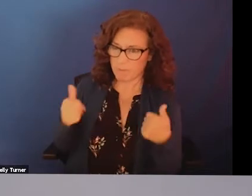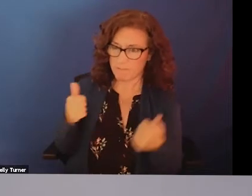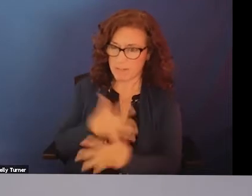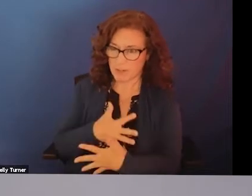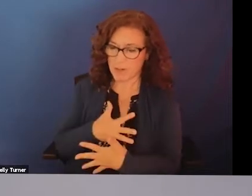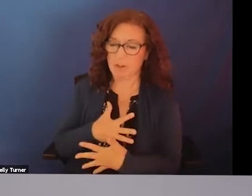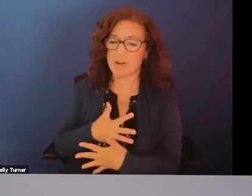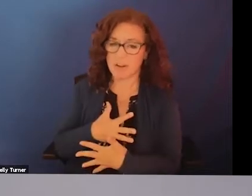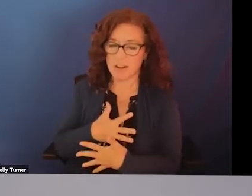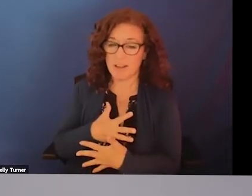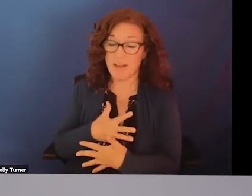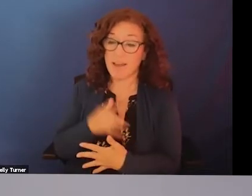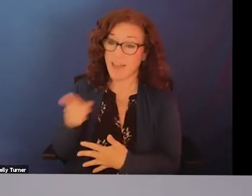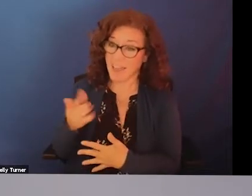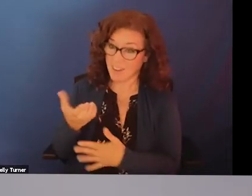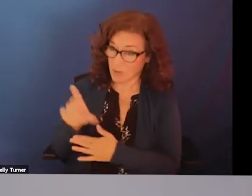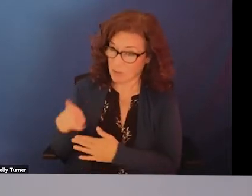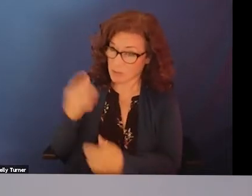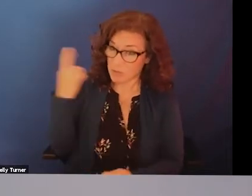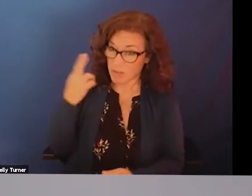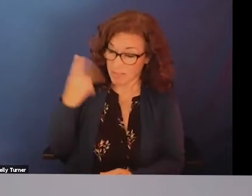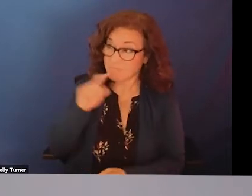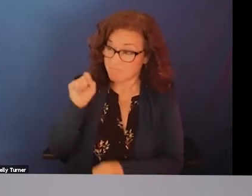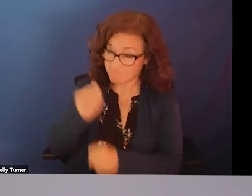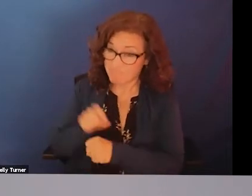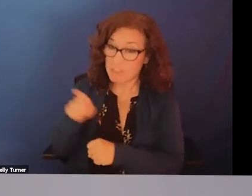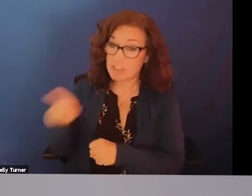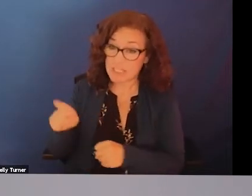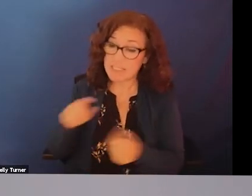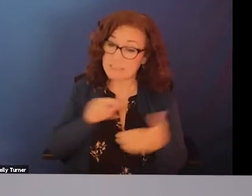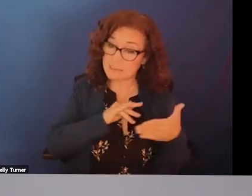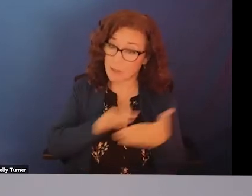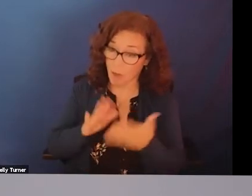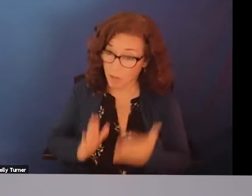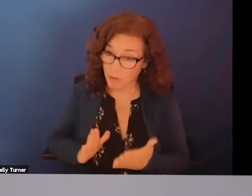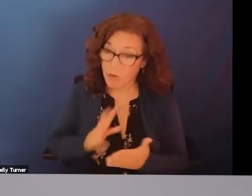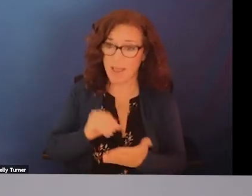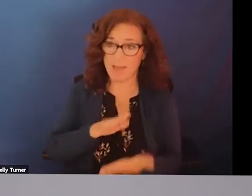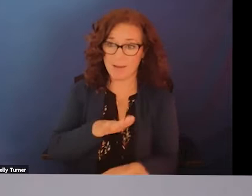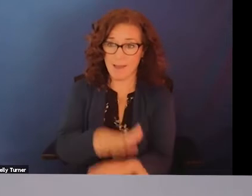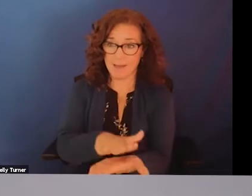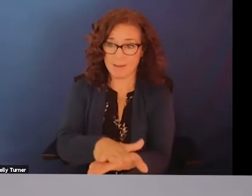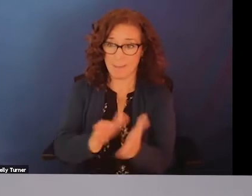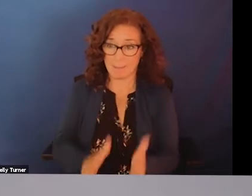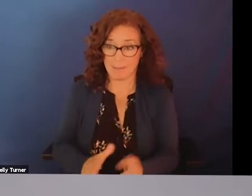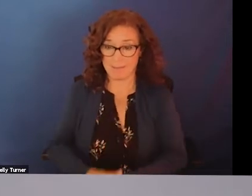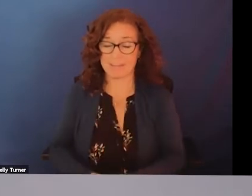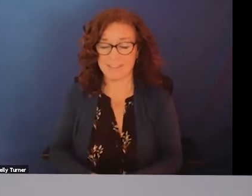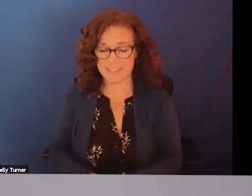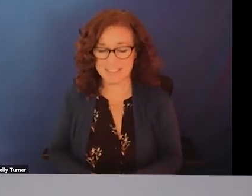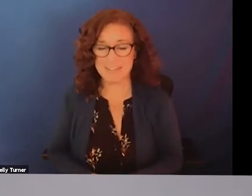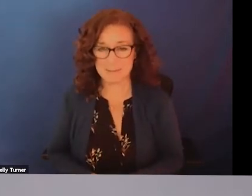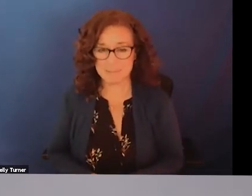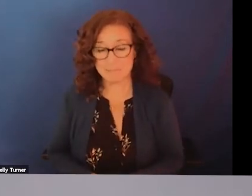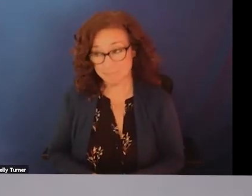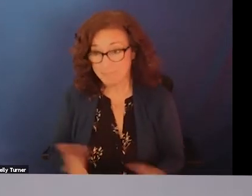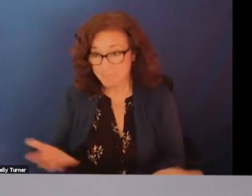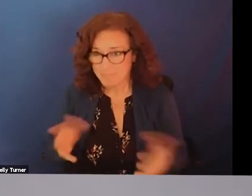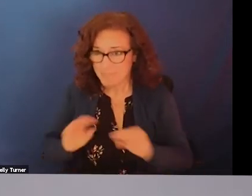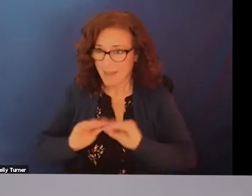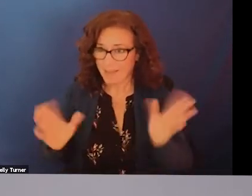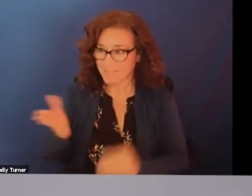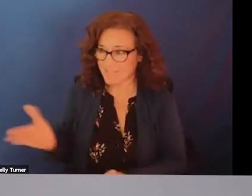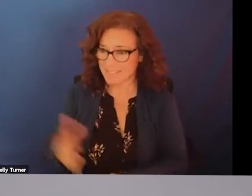all, a scholar and an academic. No kidding. So I'd